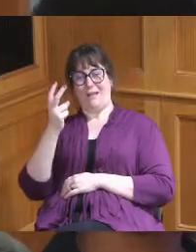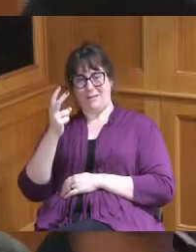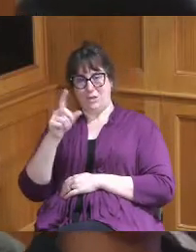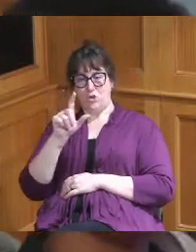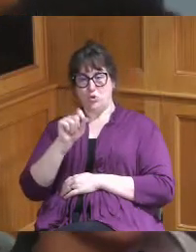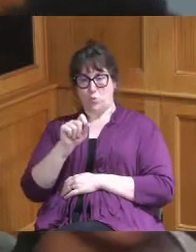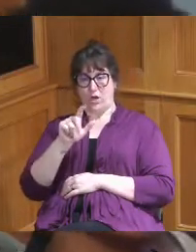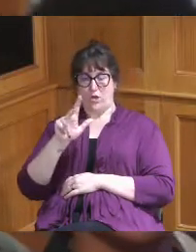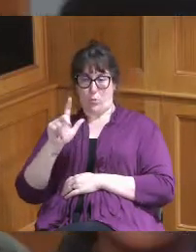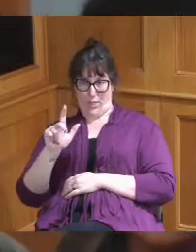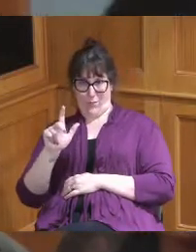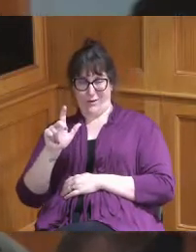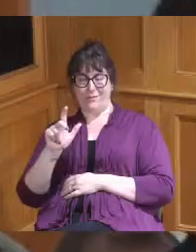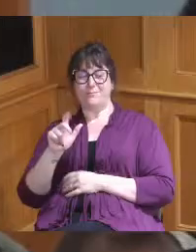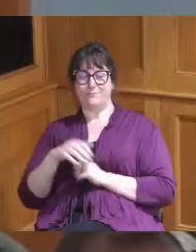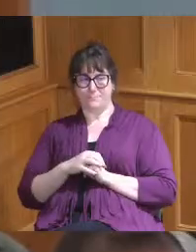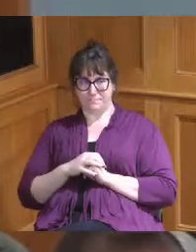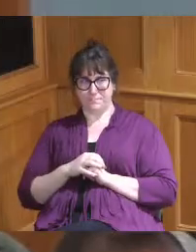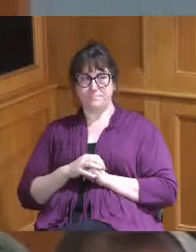2023.